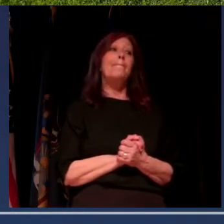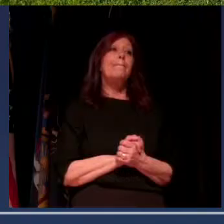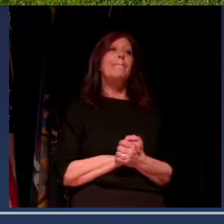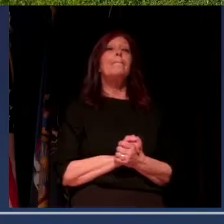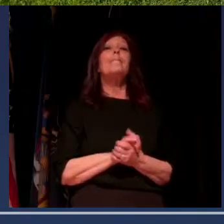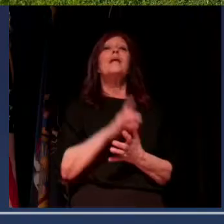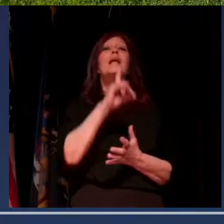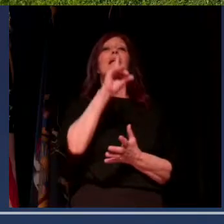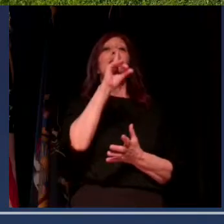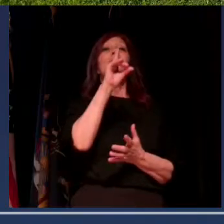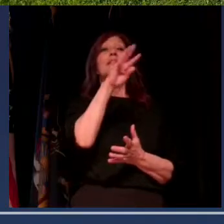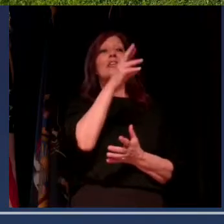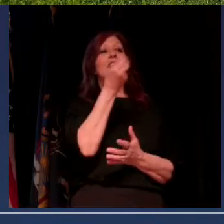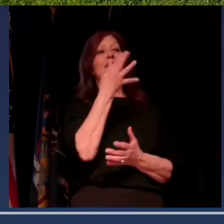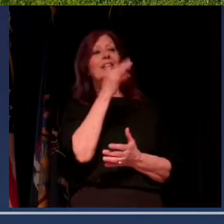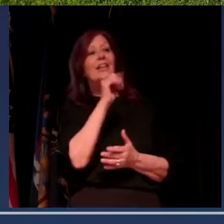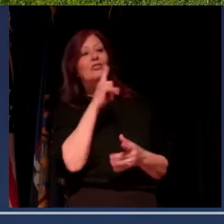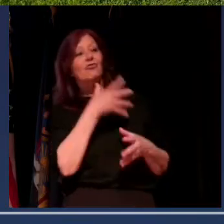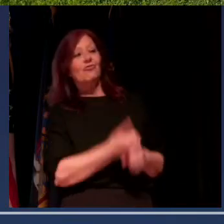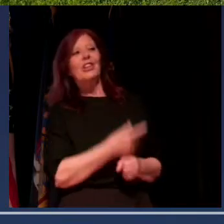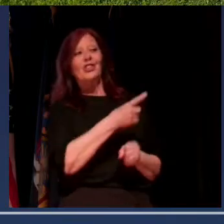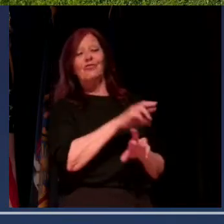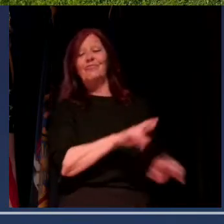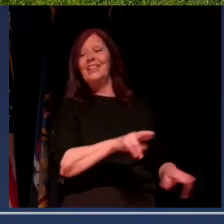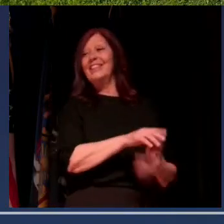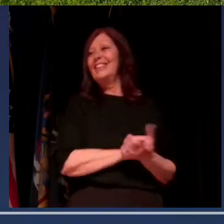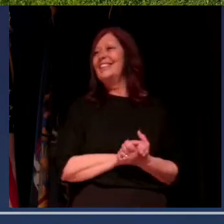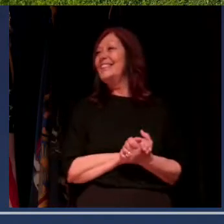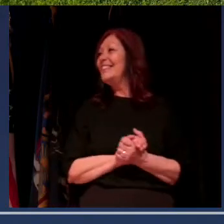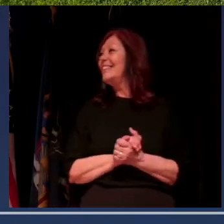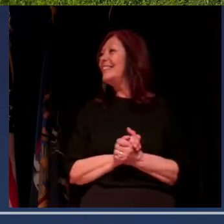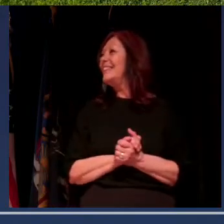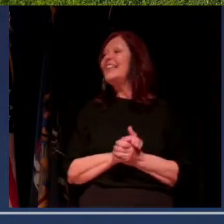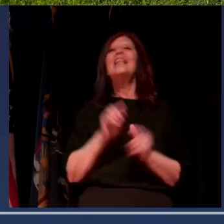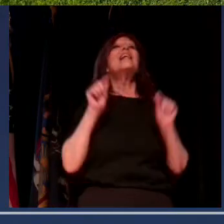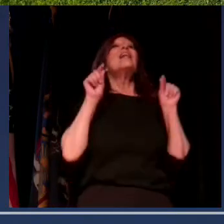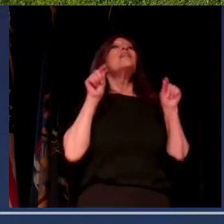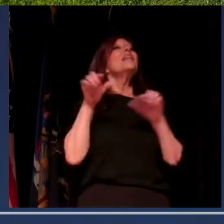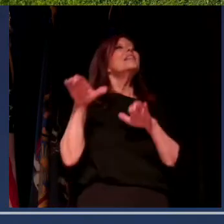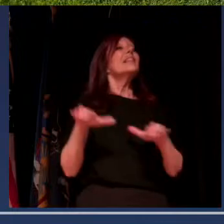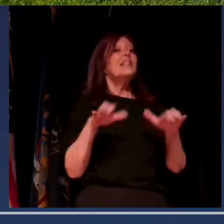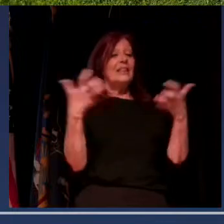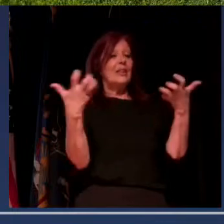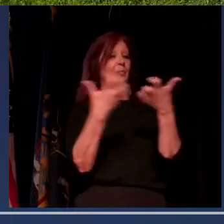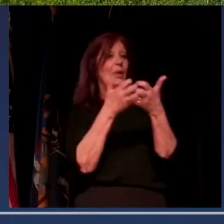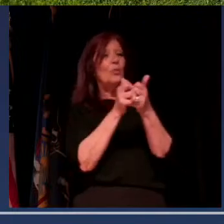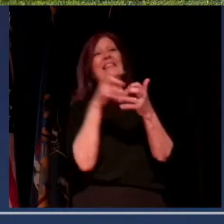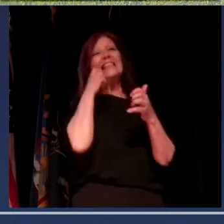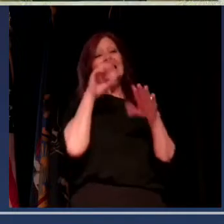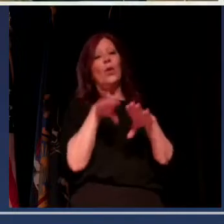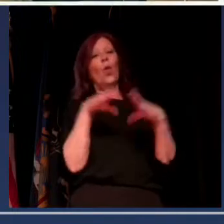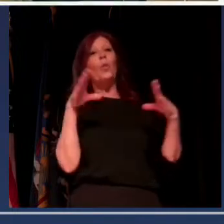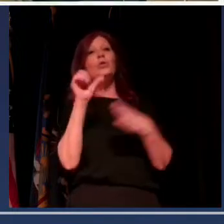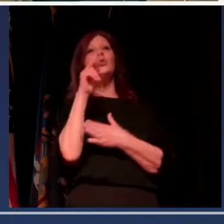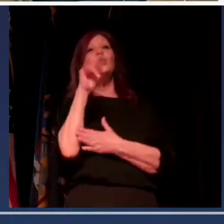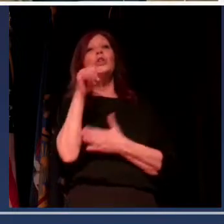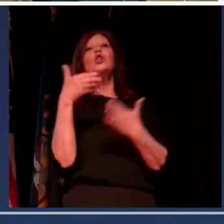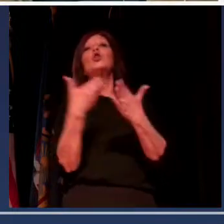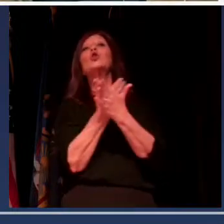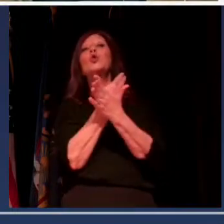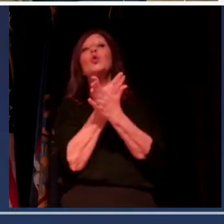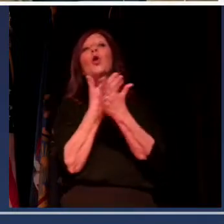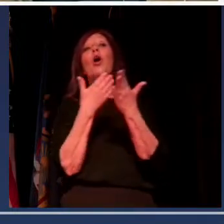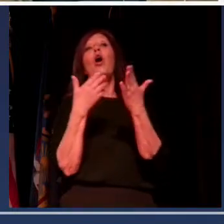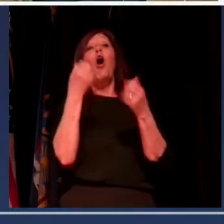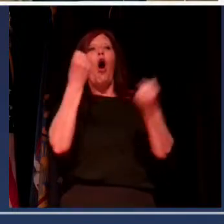Dr. Sagai and the trustees really applauded for that. These actions, combined with the recent opening of SUNY Erie's new Auto Tech